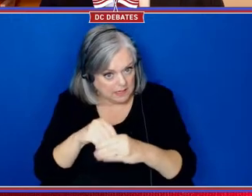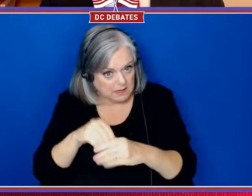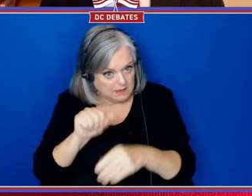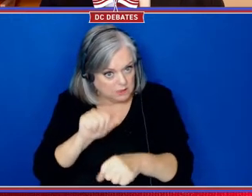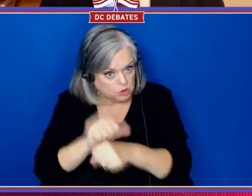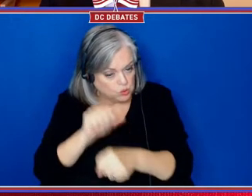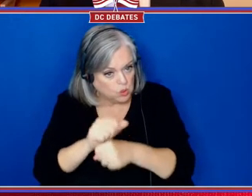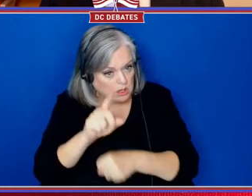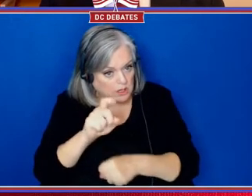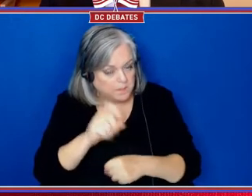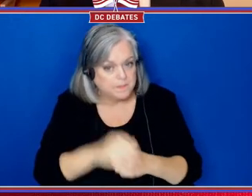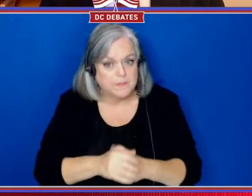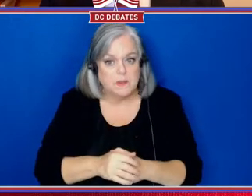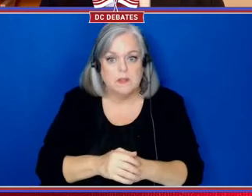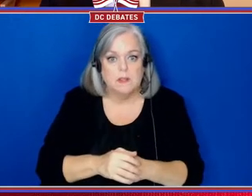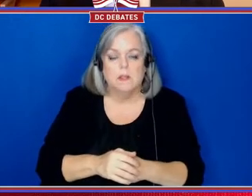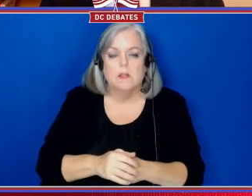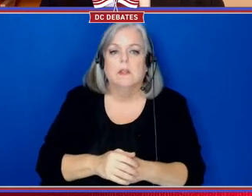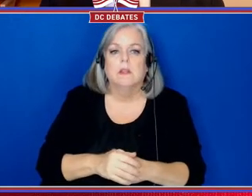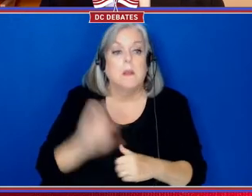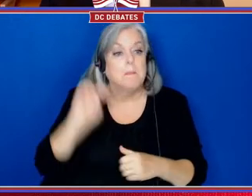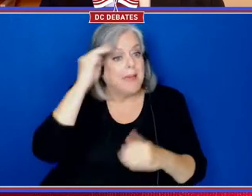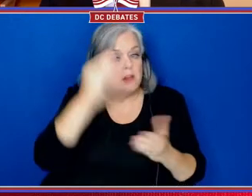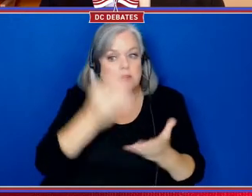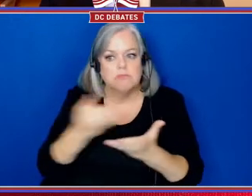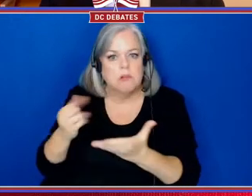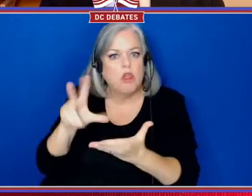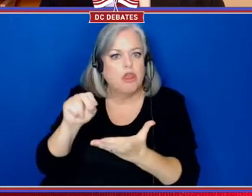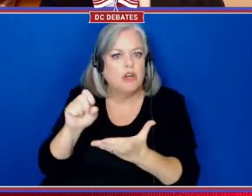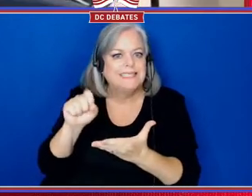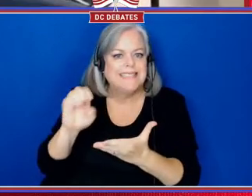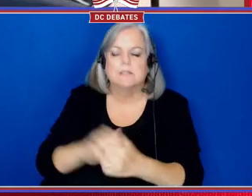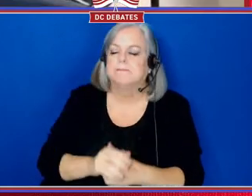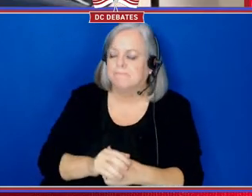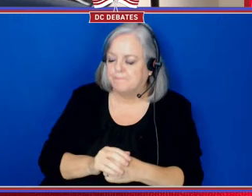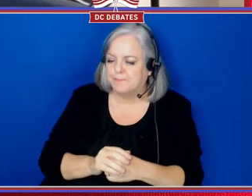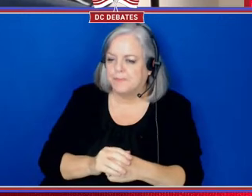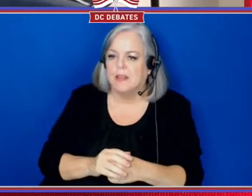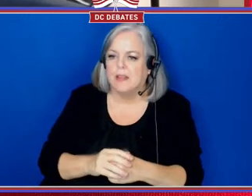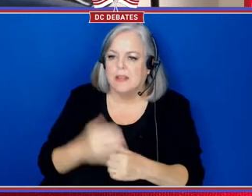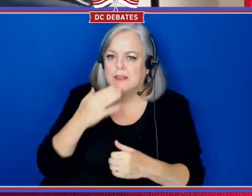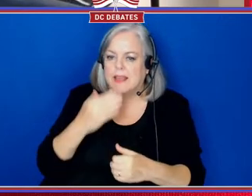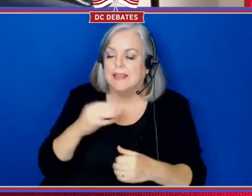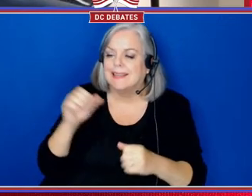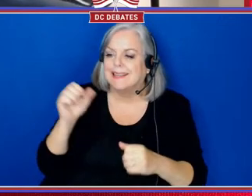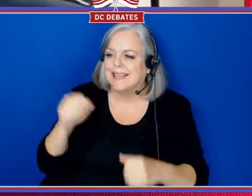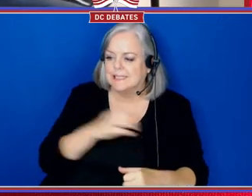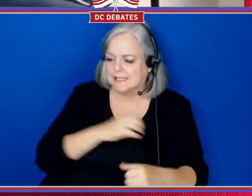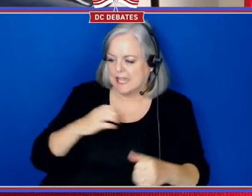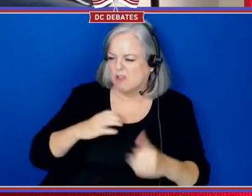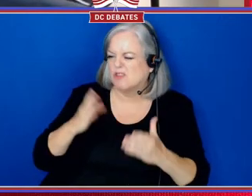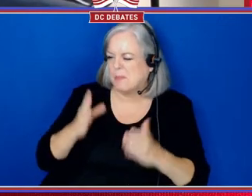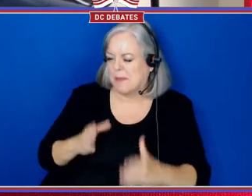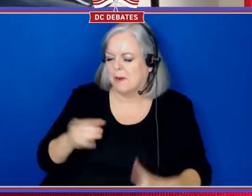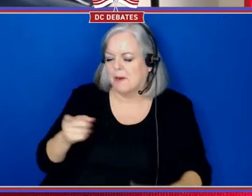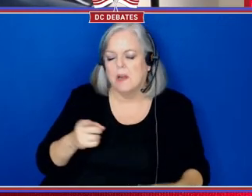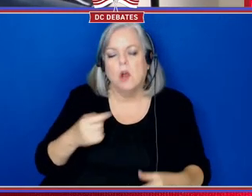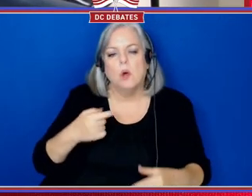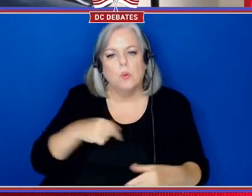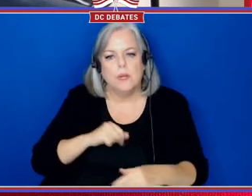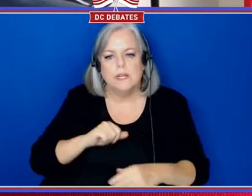May I? Mayor Bowser, 30 seconds. Thank you. So yes, council member, we stood up an emergency operations